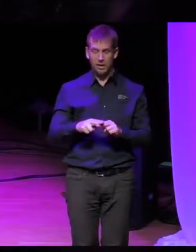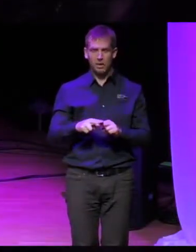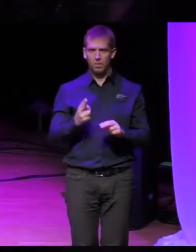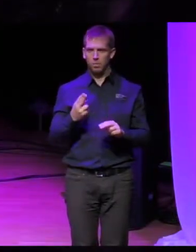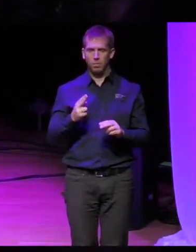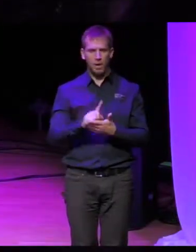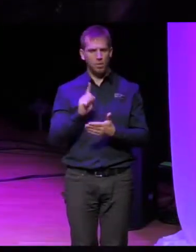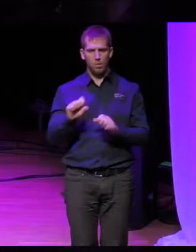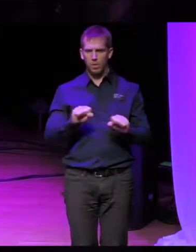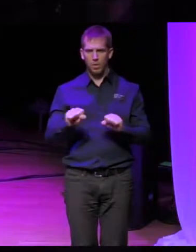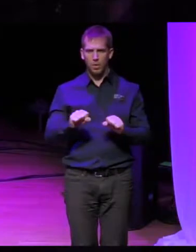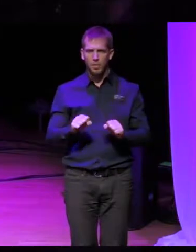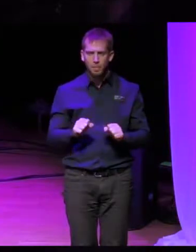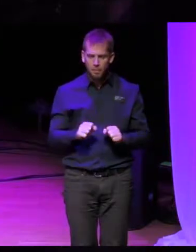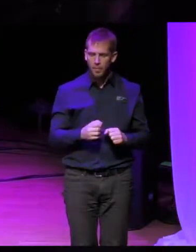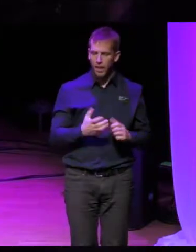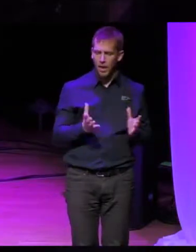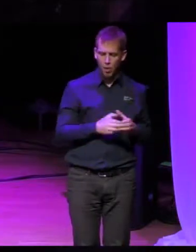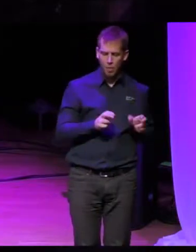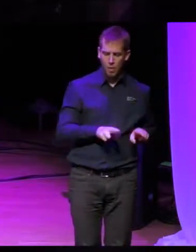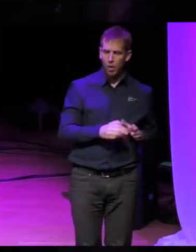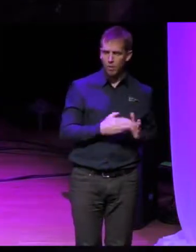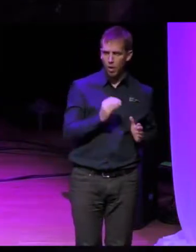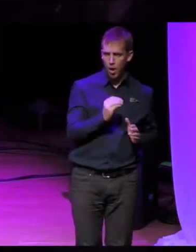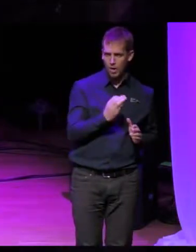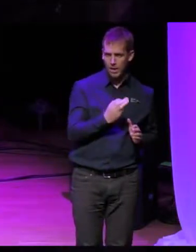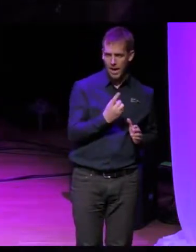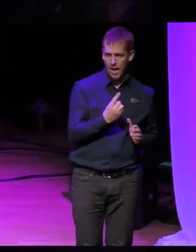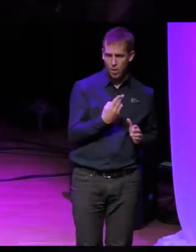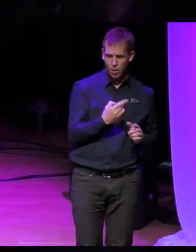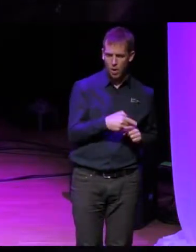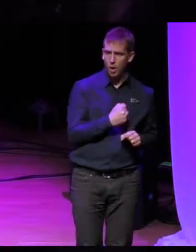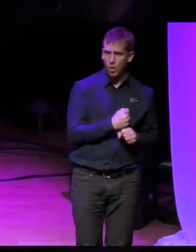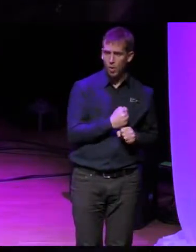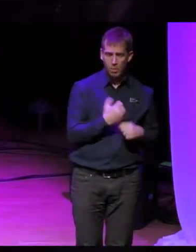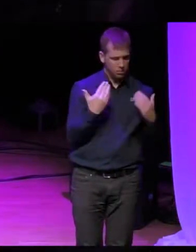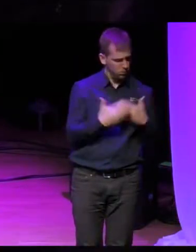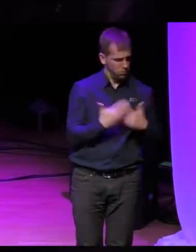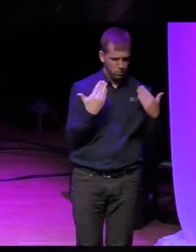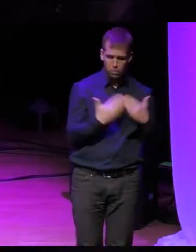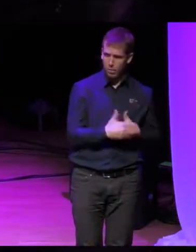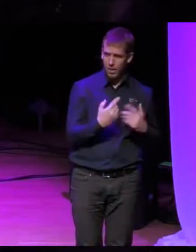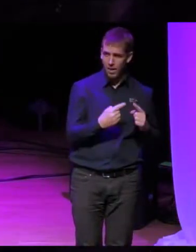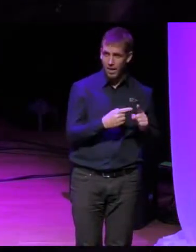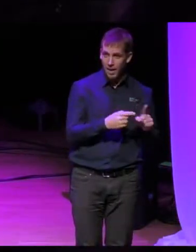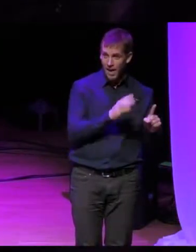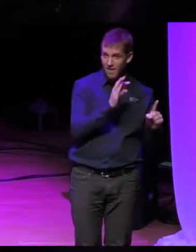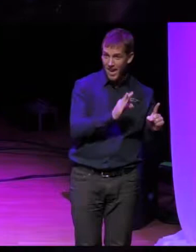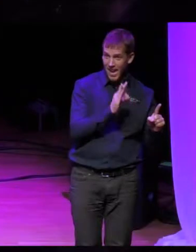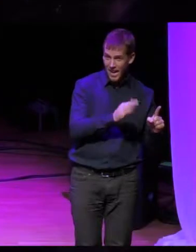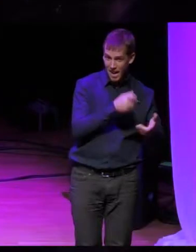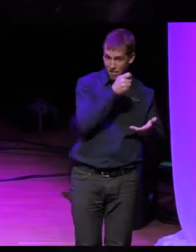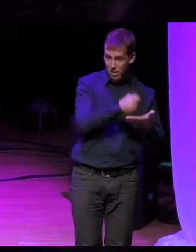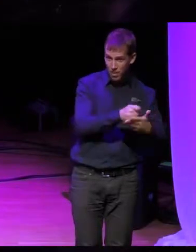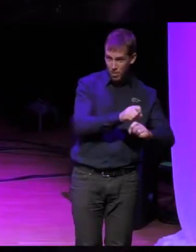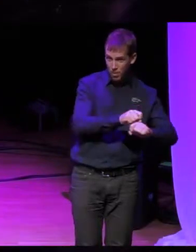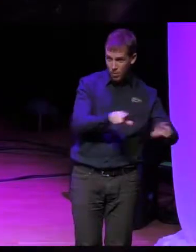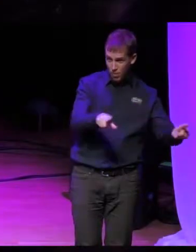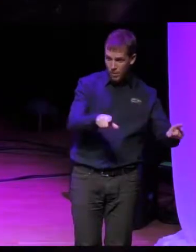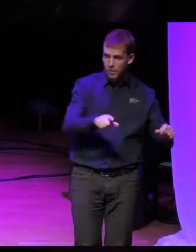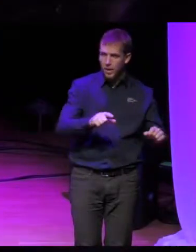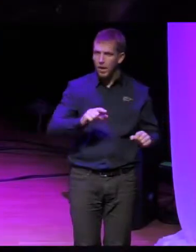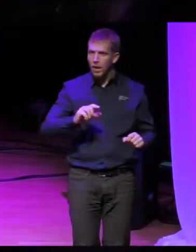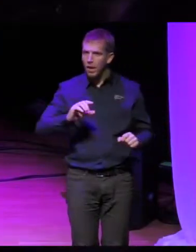team of lawyers, including from the ACLU, working overnight. The travel ban came down on Friday, and on Saturday